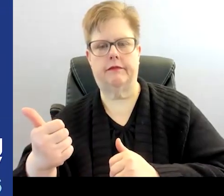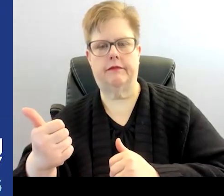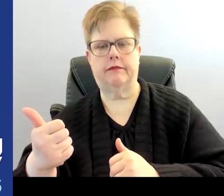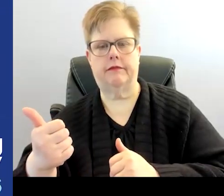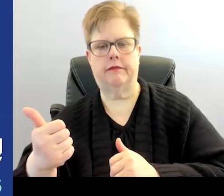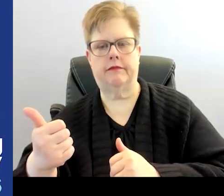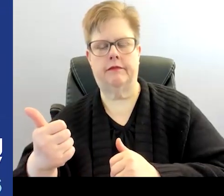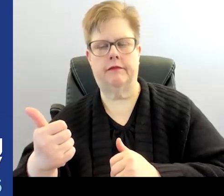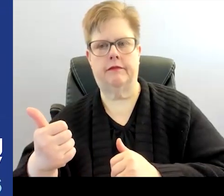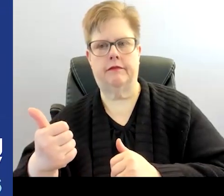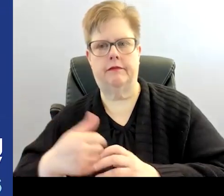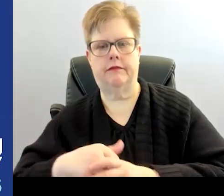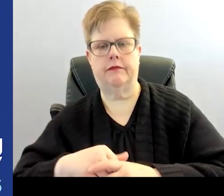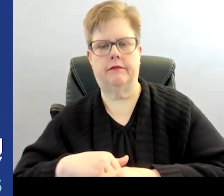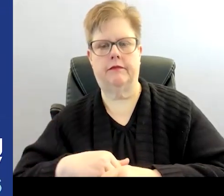Um,